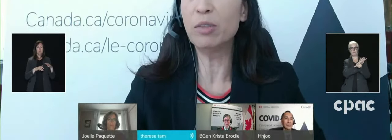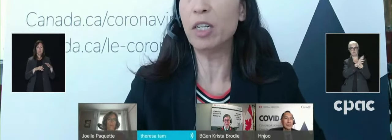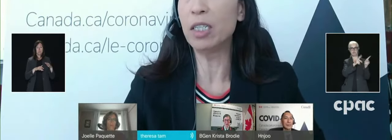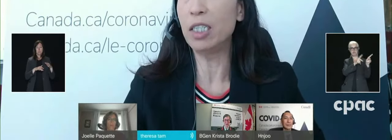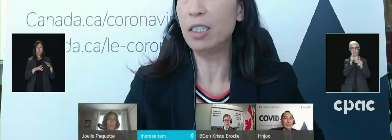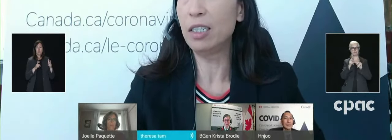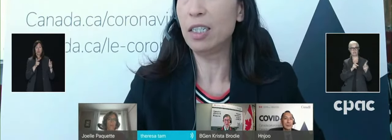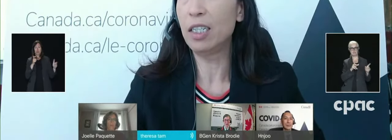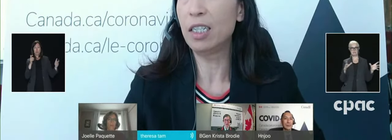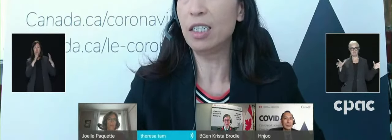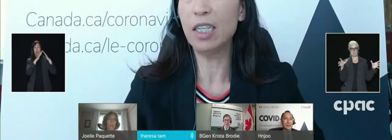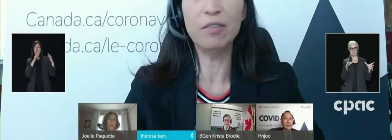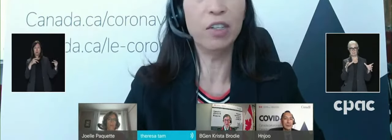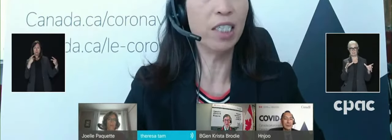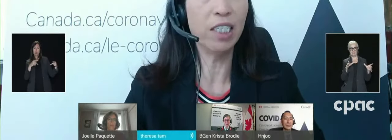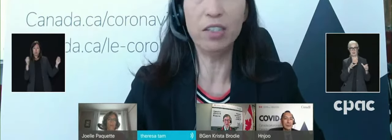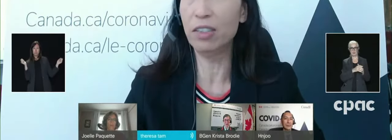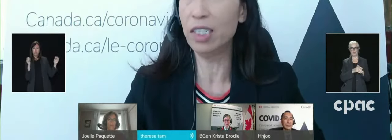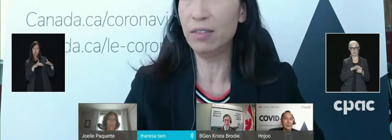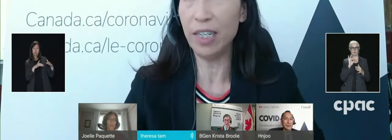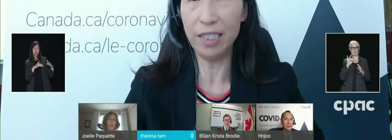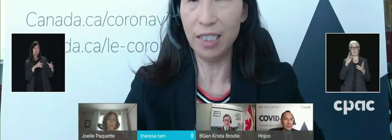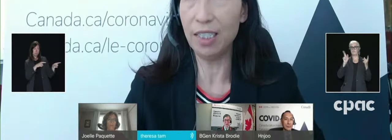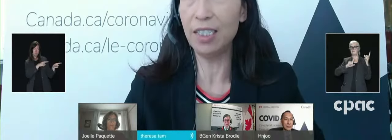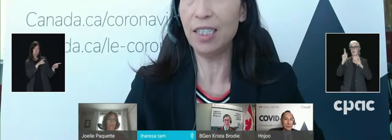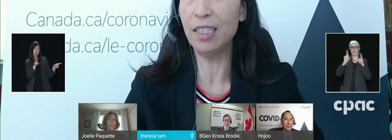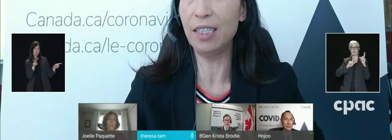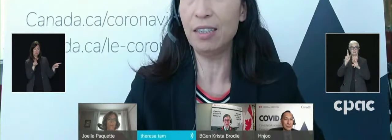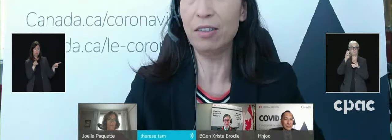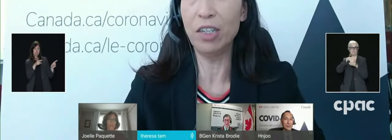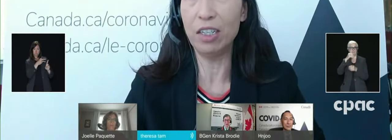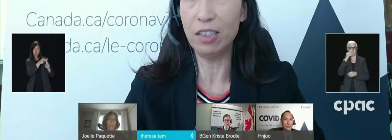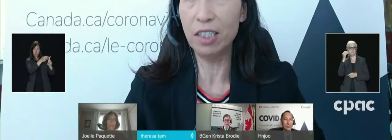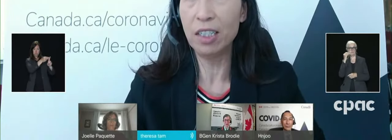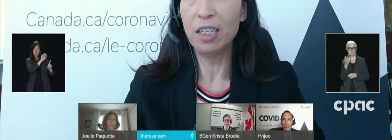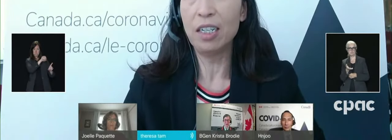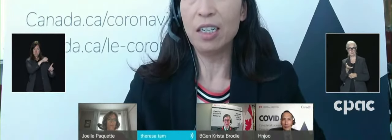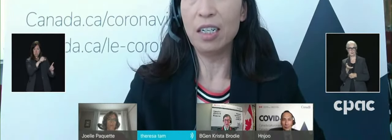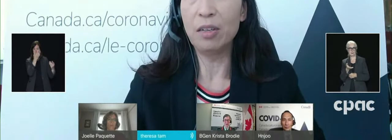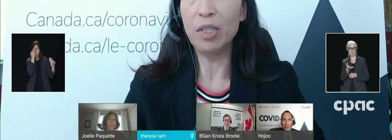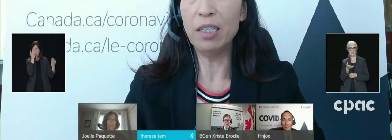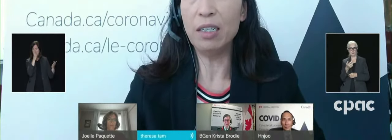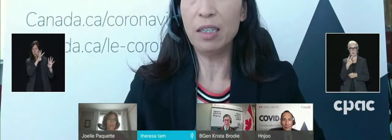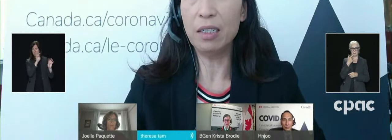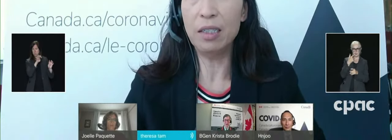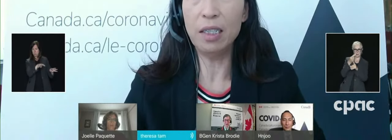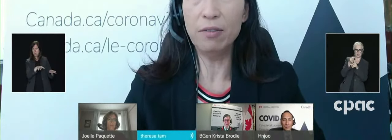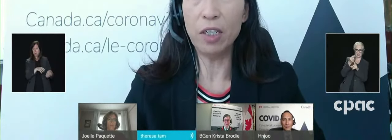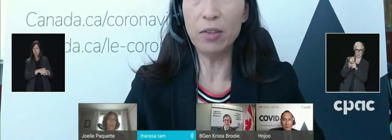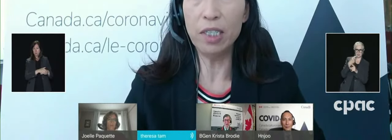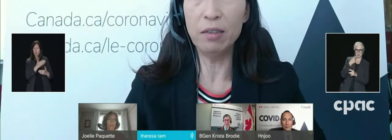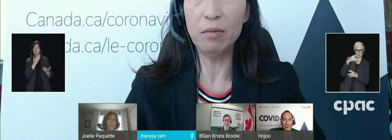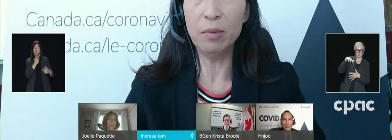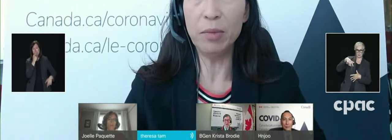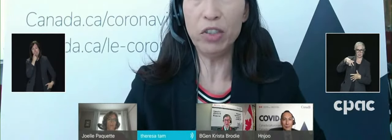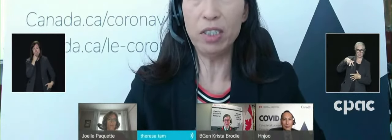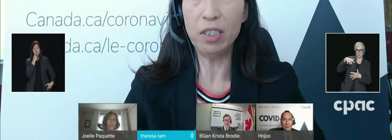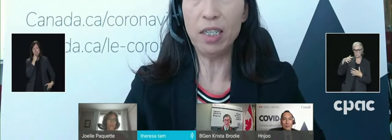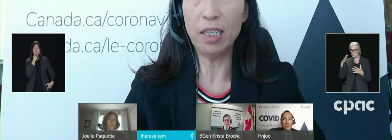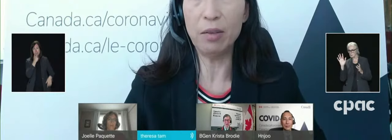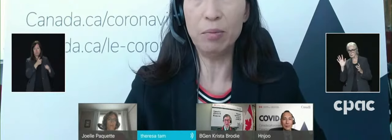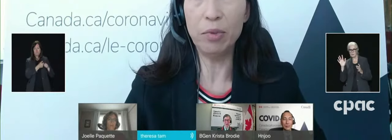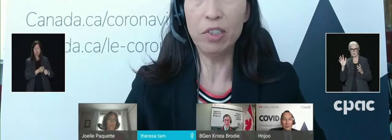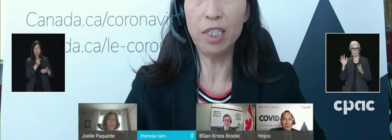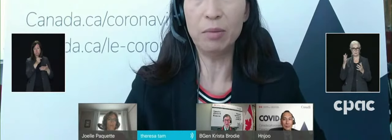large house party, you have no idea who is vaccinated in or not, then consider following the